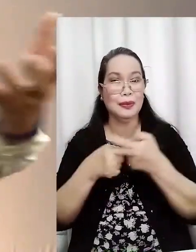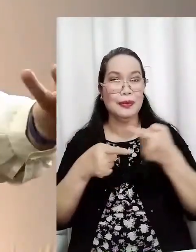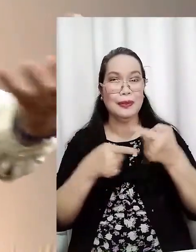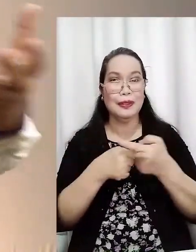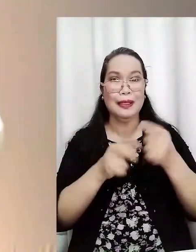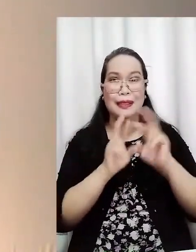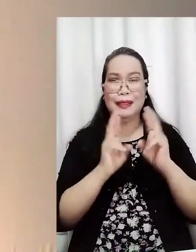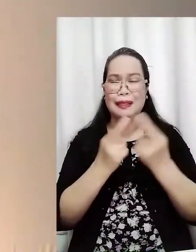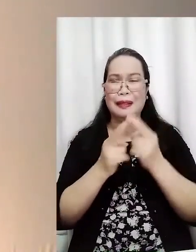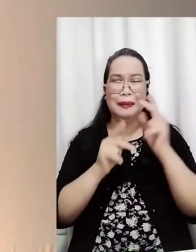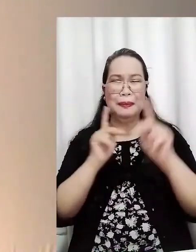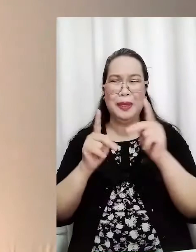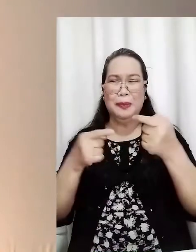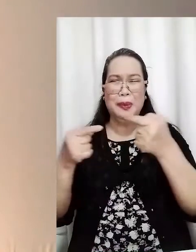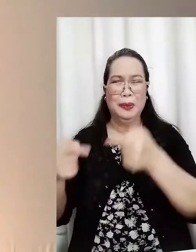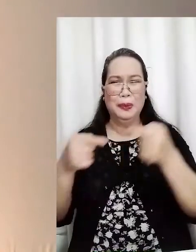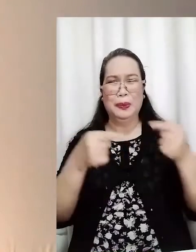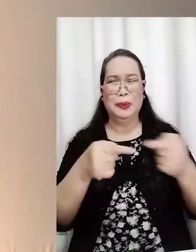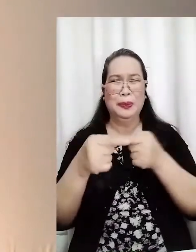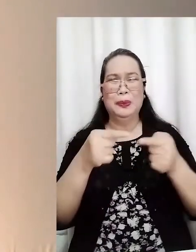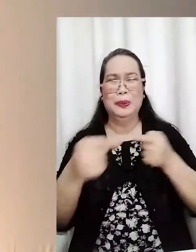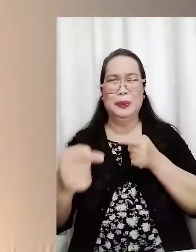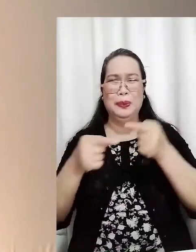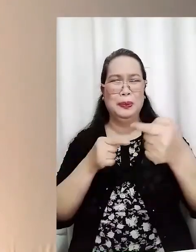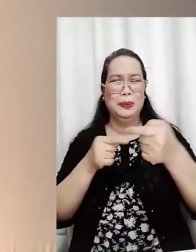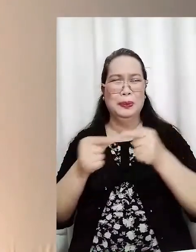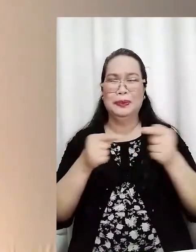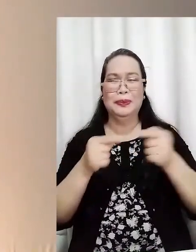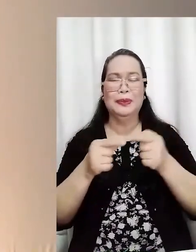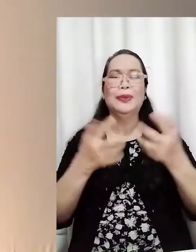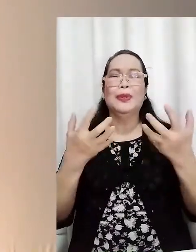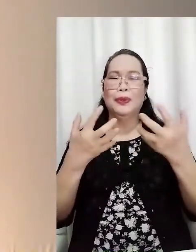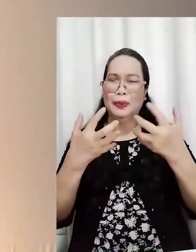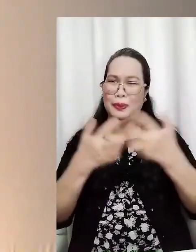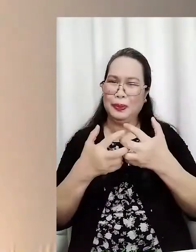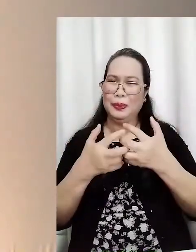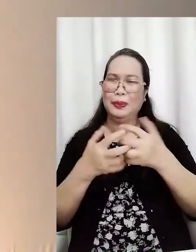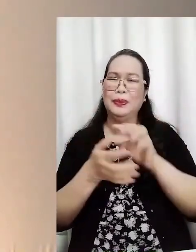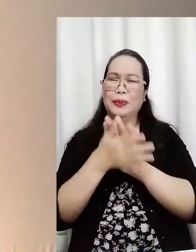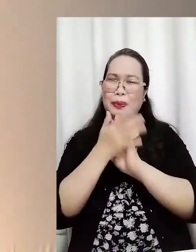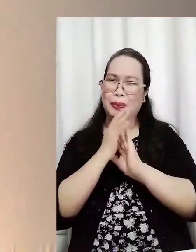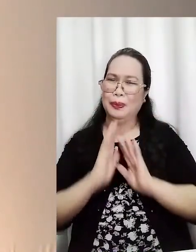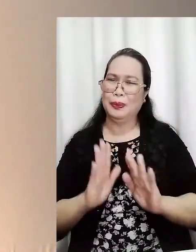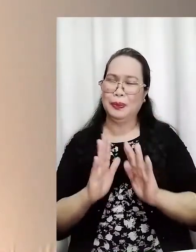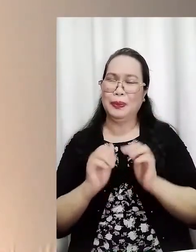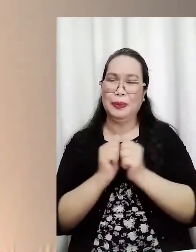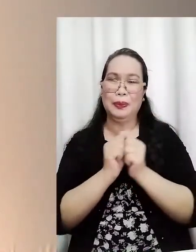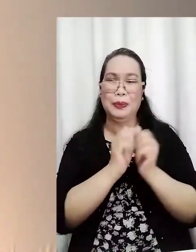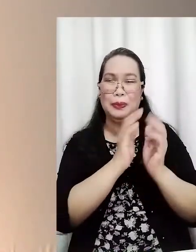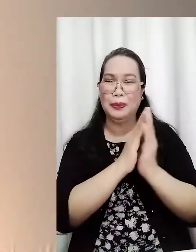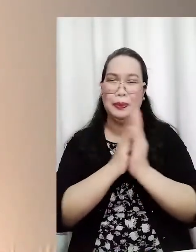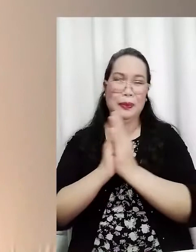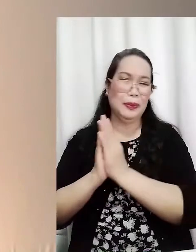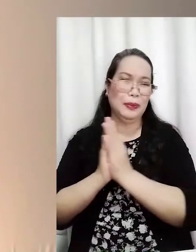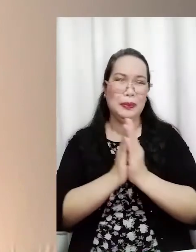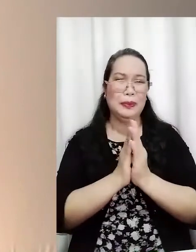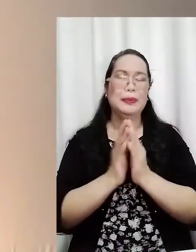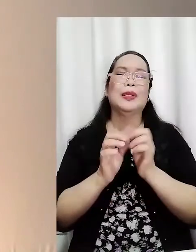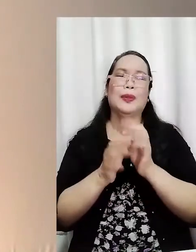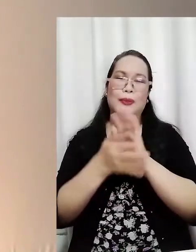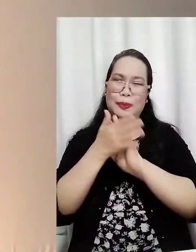who are going against each other, to be at peace with one another. That's part of our